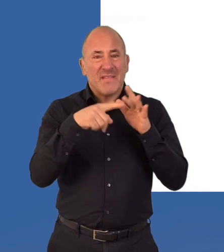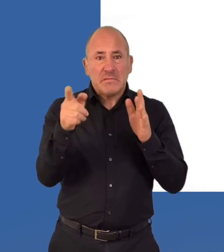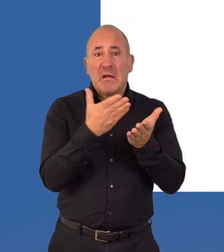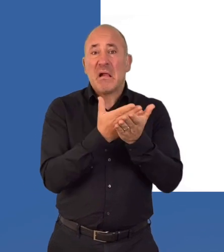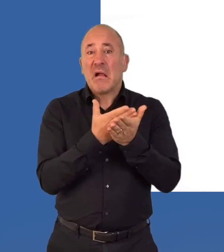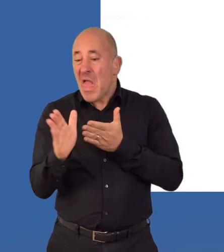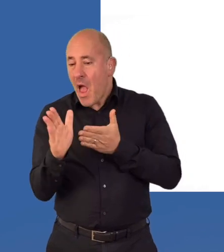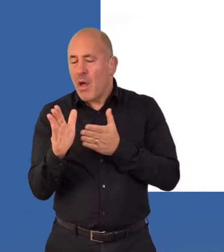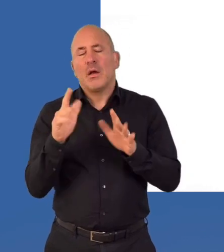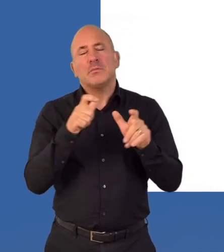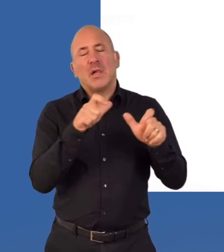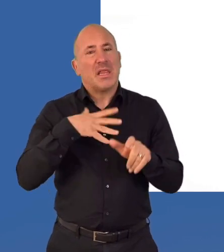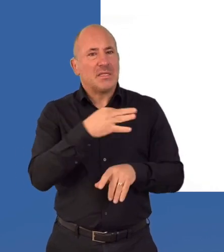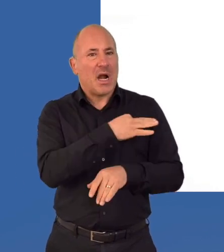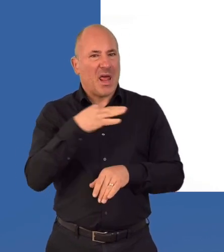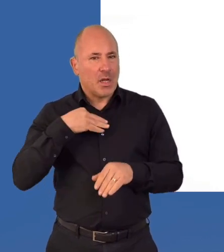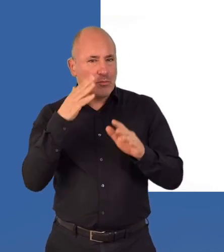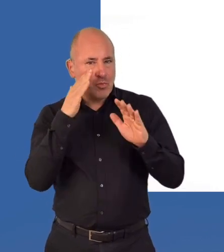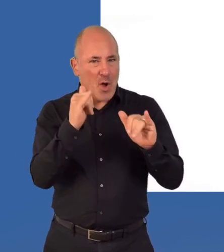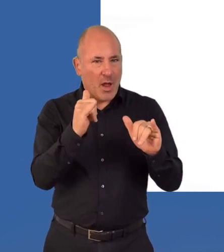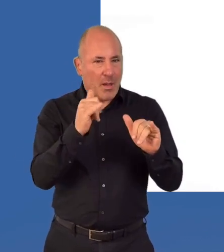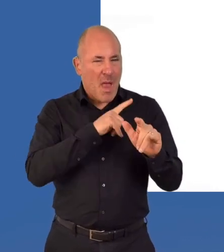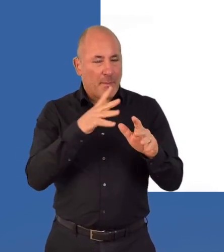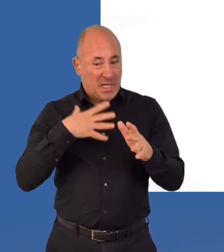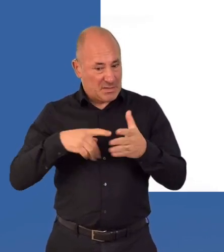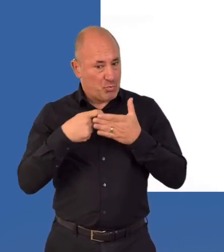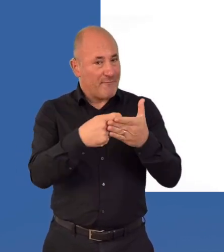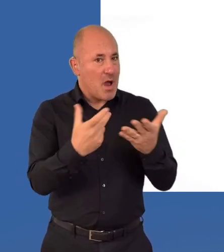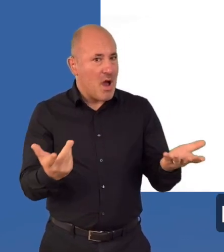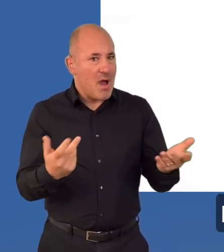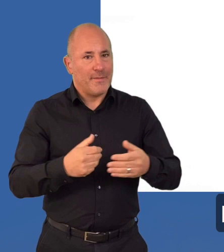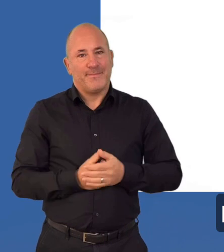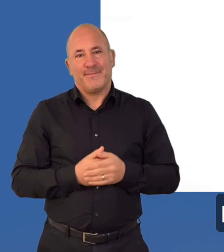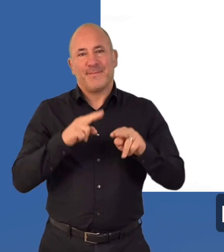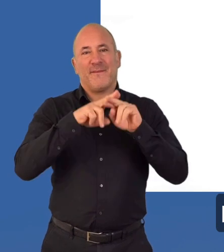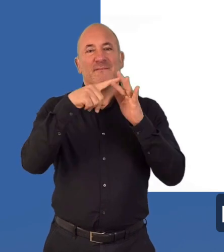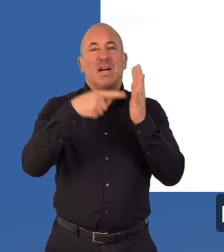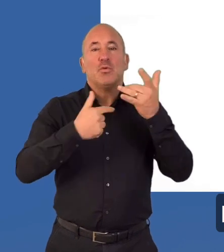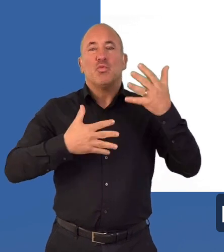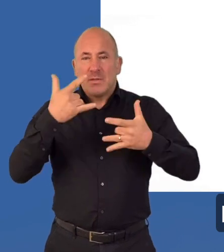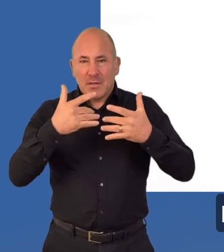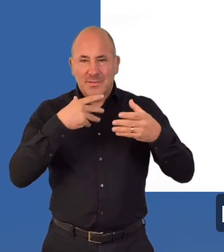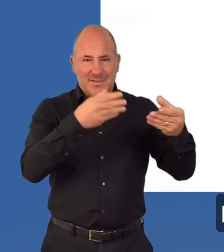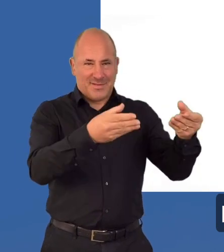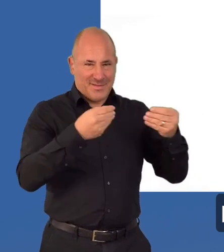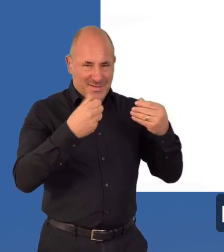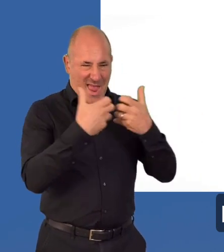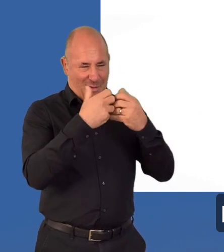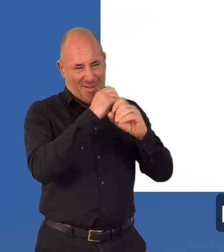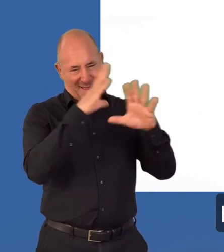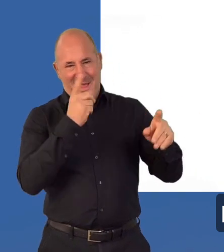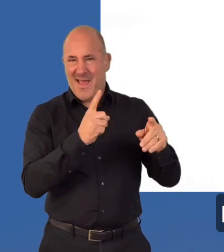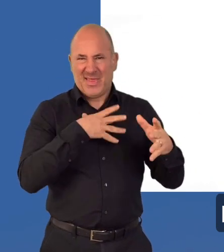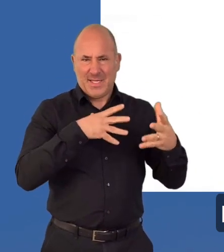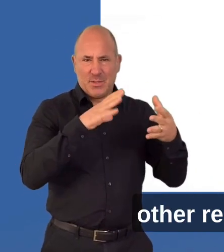are clinically reviewed in case a referral is still required. Fit results must be interpreted in